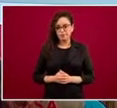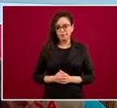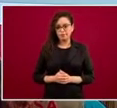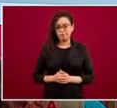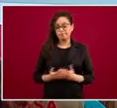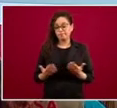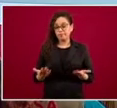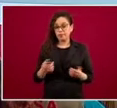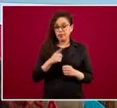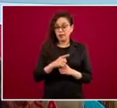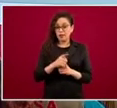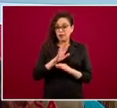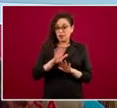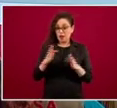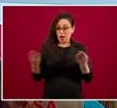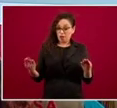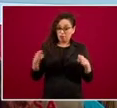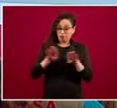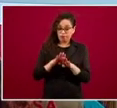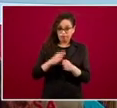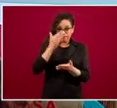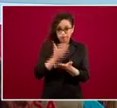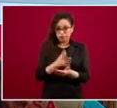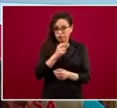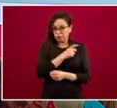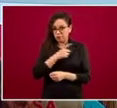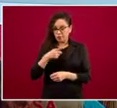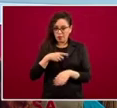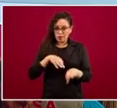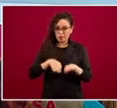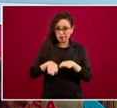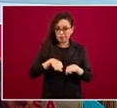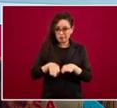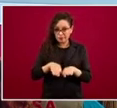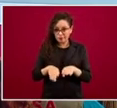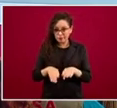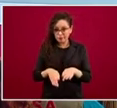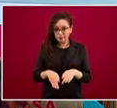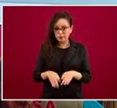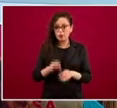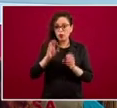society in their collective effort of stopping this pandemic.